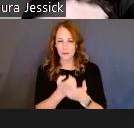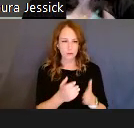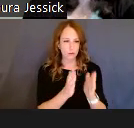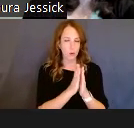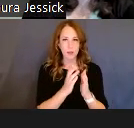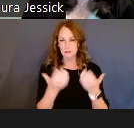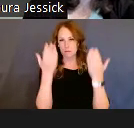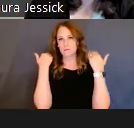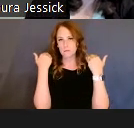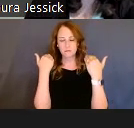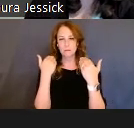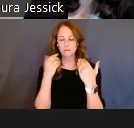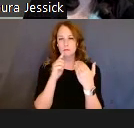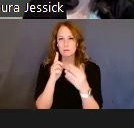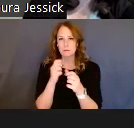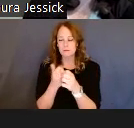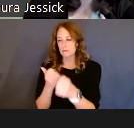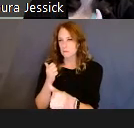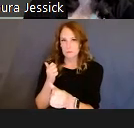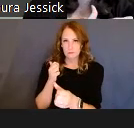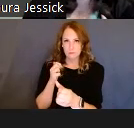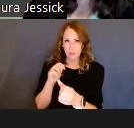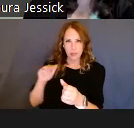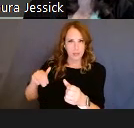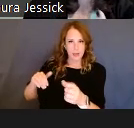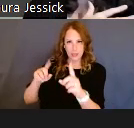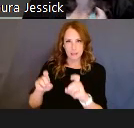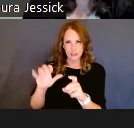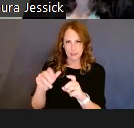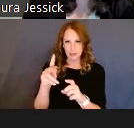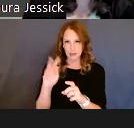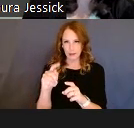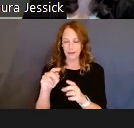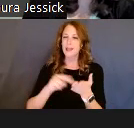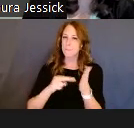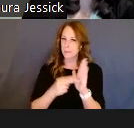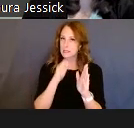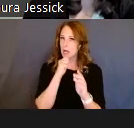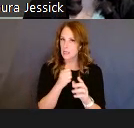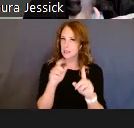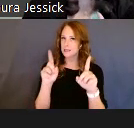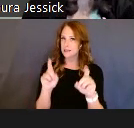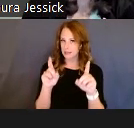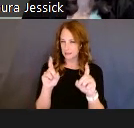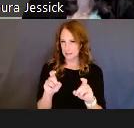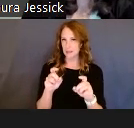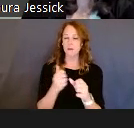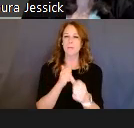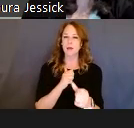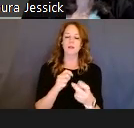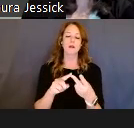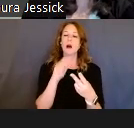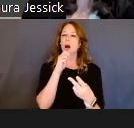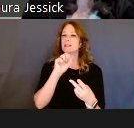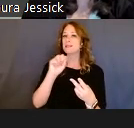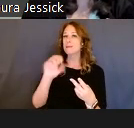lab, and they're just unable to get to that kit. That is an untested backlog. An unsubmitted backlog